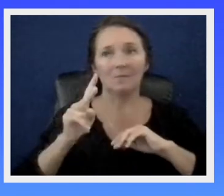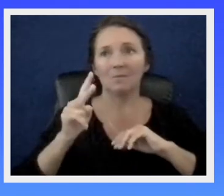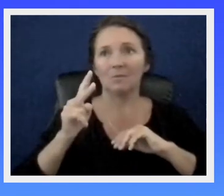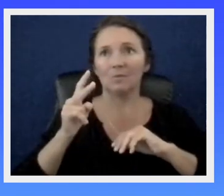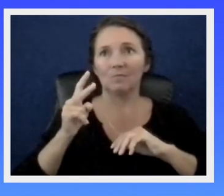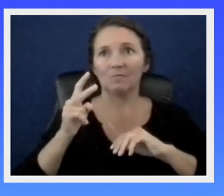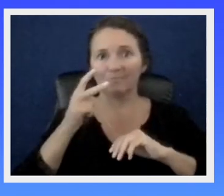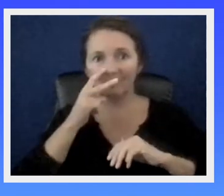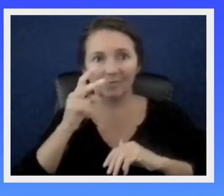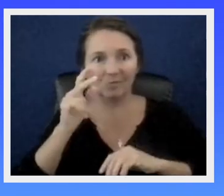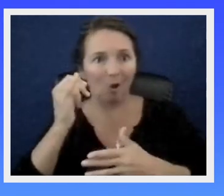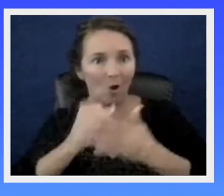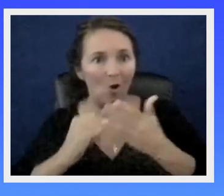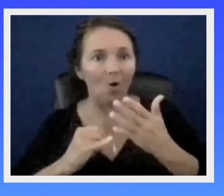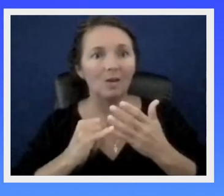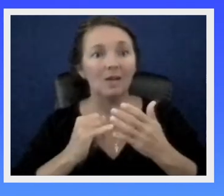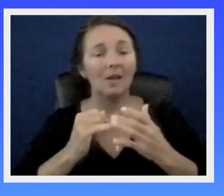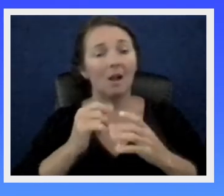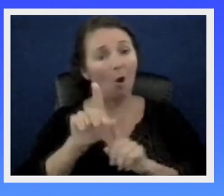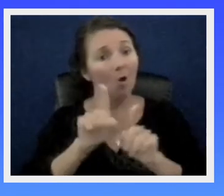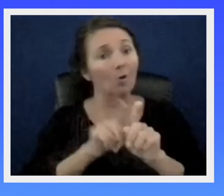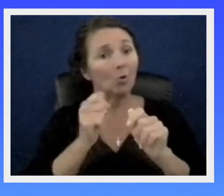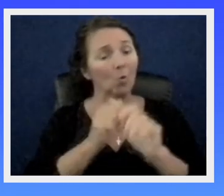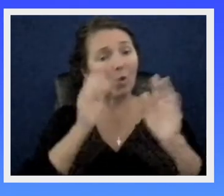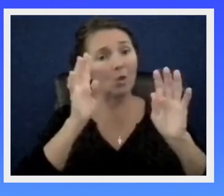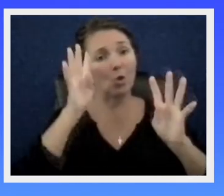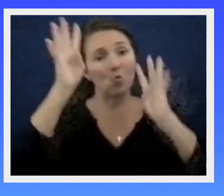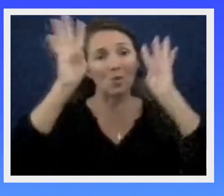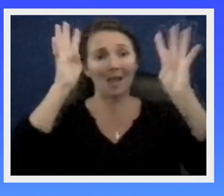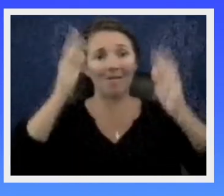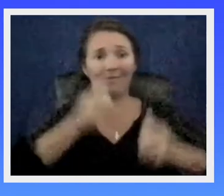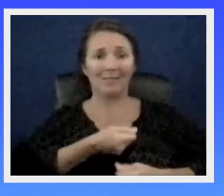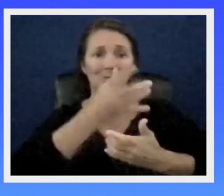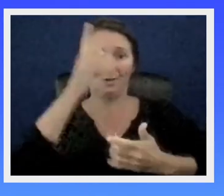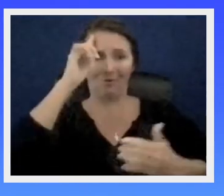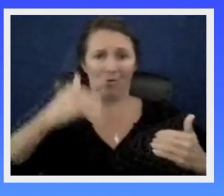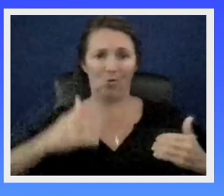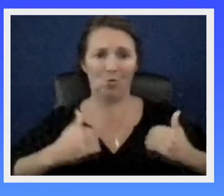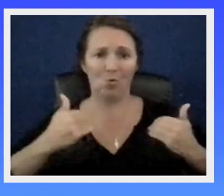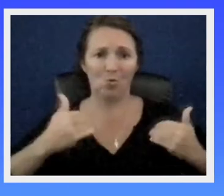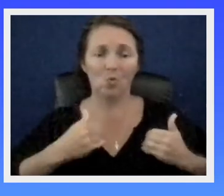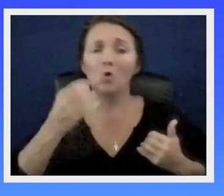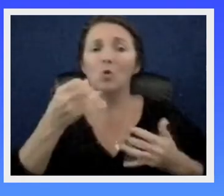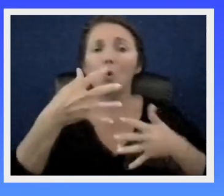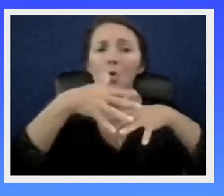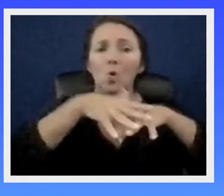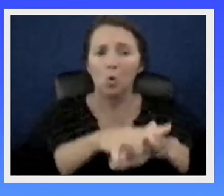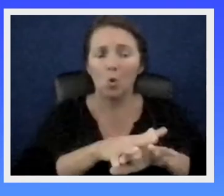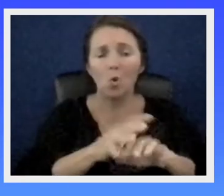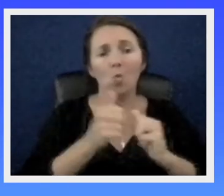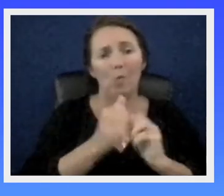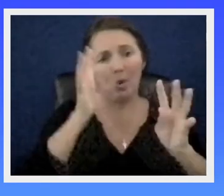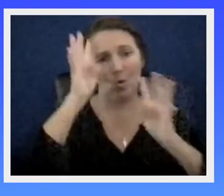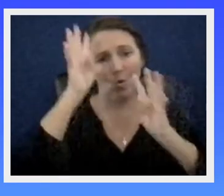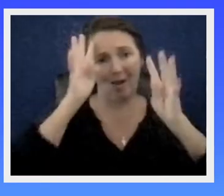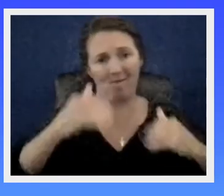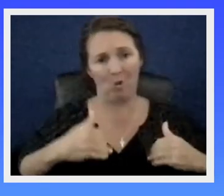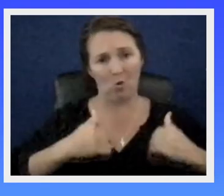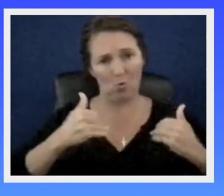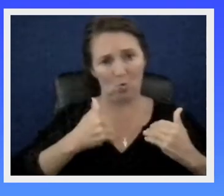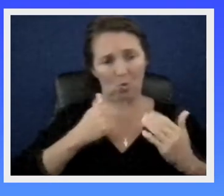This includes creative expression opportunities for youth. So what does the integration of creative youth development into your policy priorities look